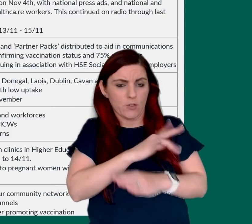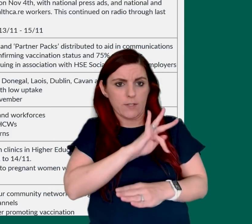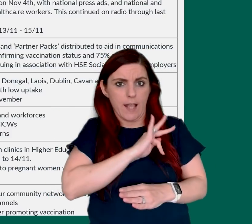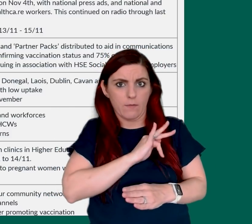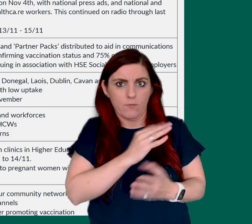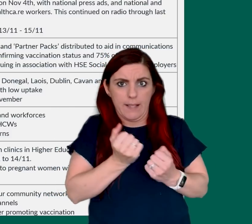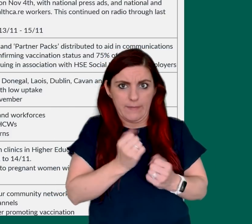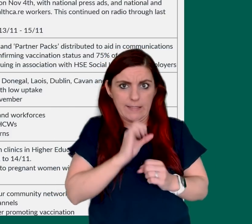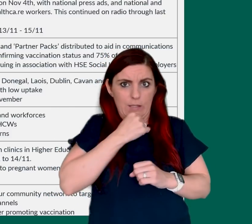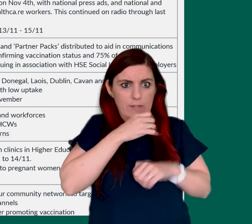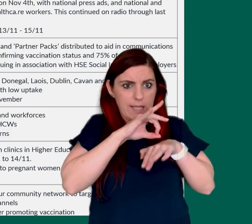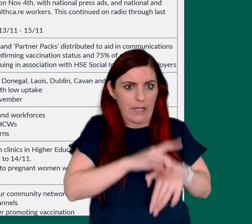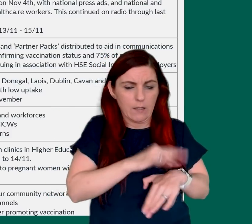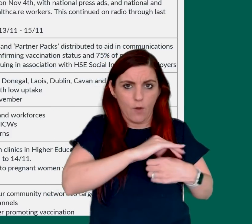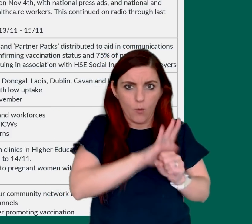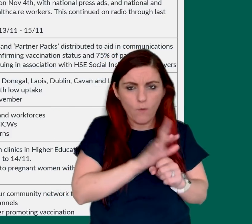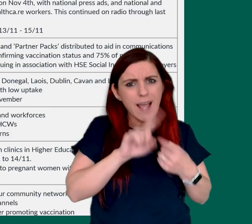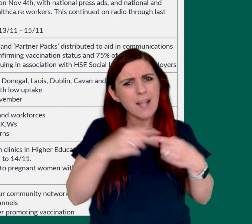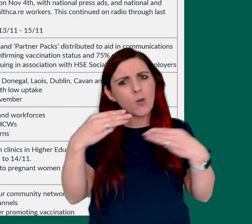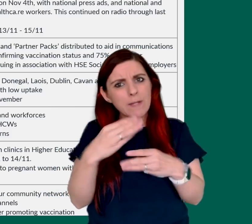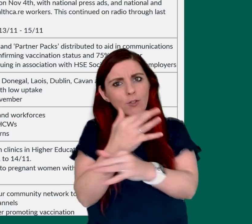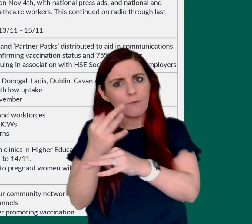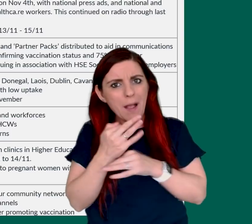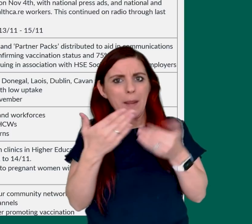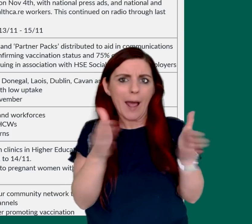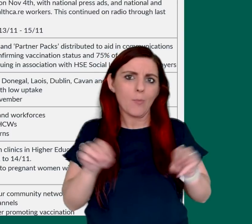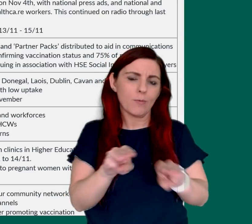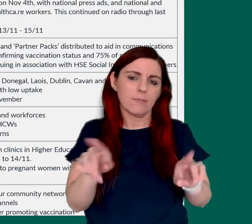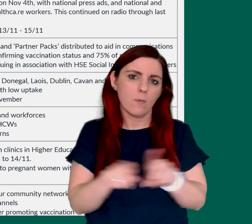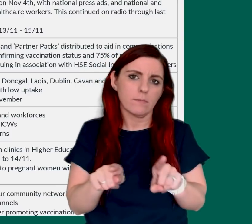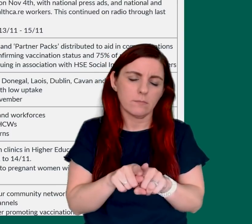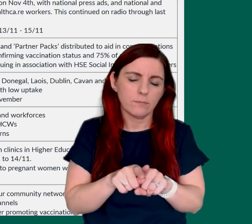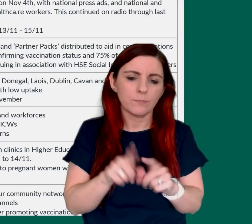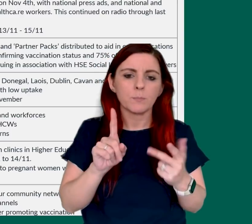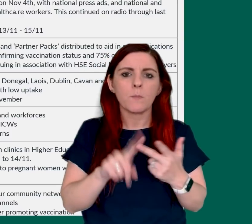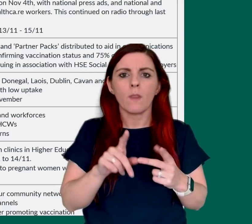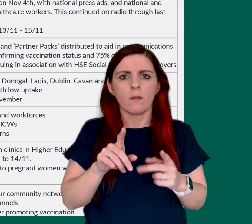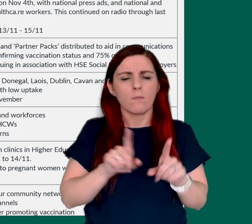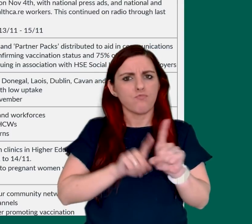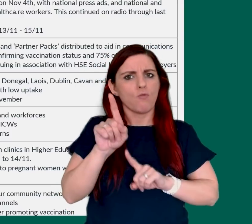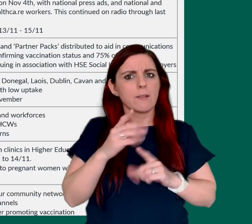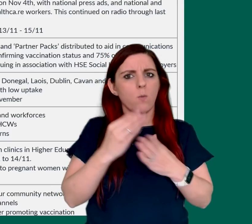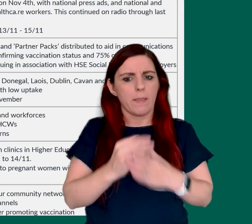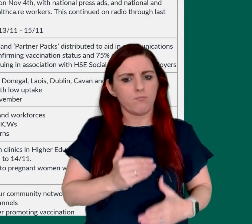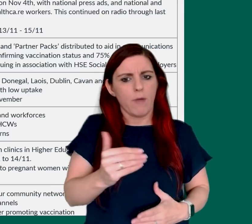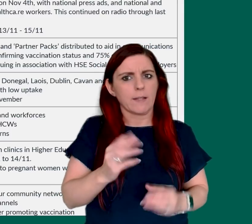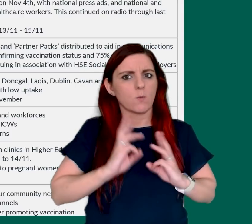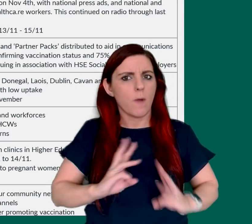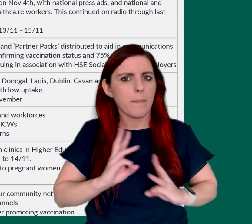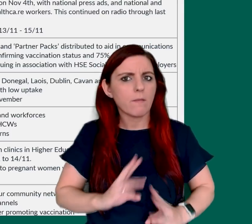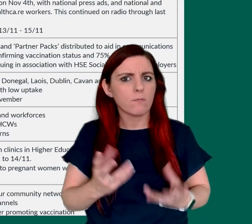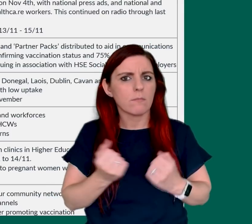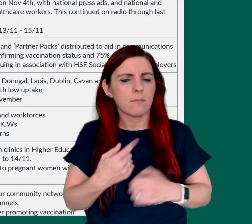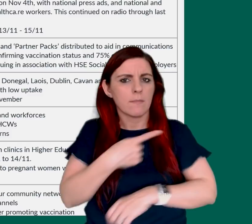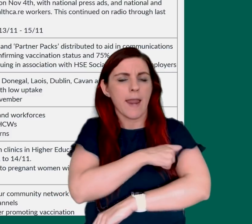up in ICU, and also in terms of your family and the wider population. Good progress made around the pregnant groups and people who are pregnant, in relation to